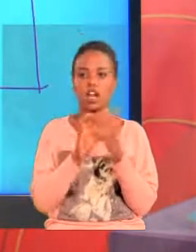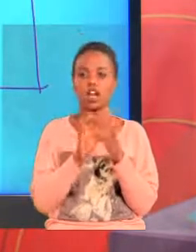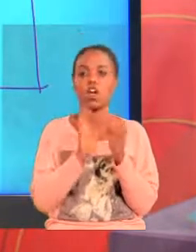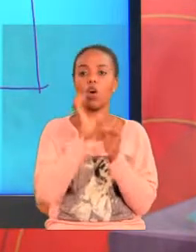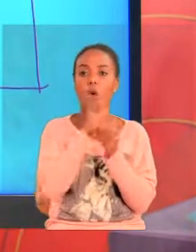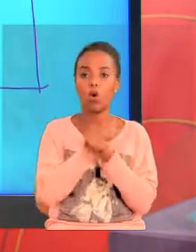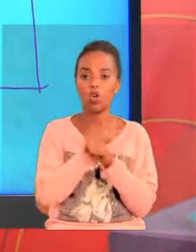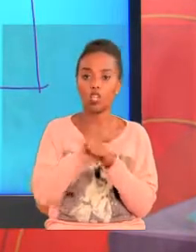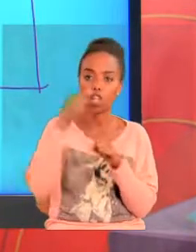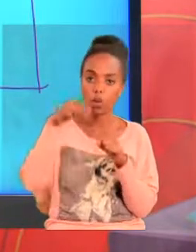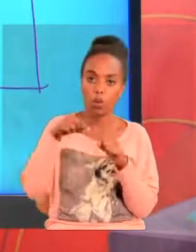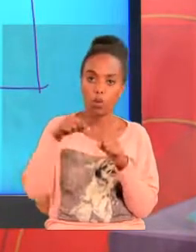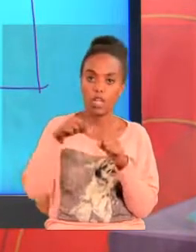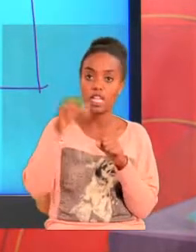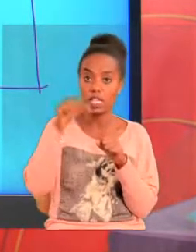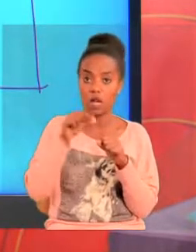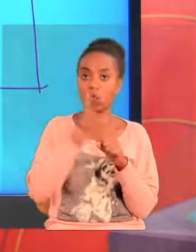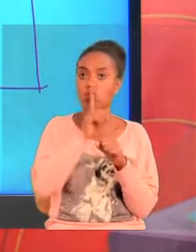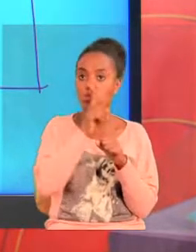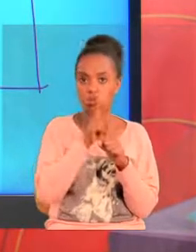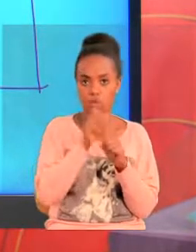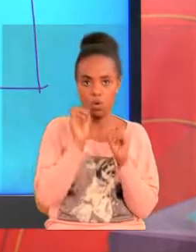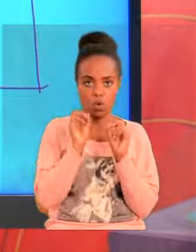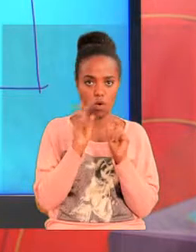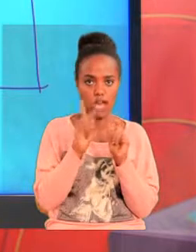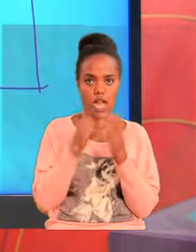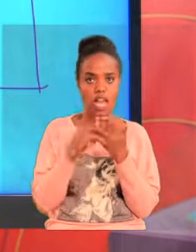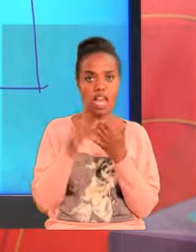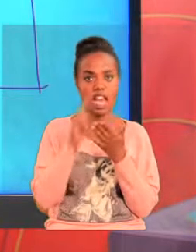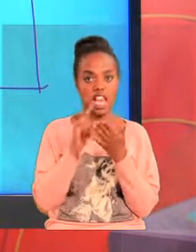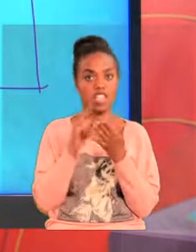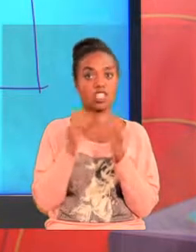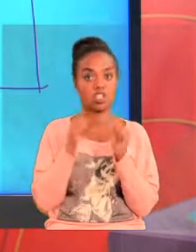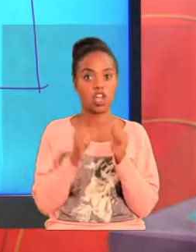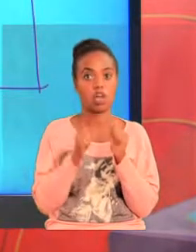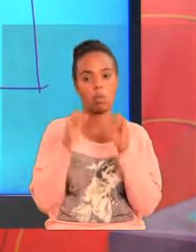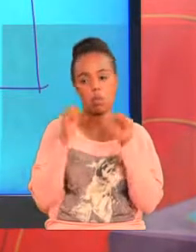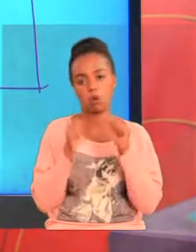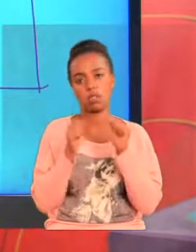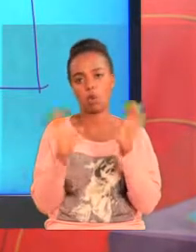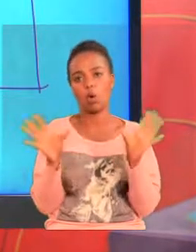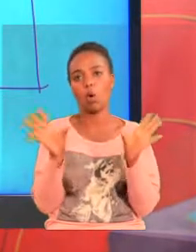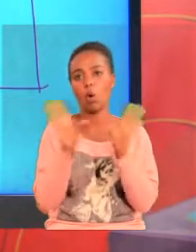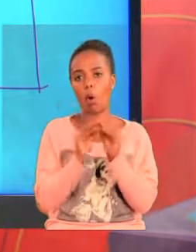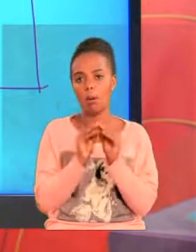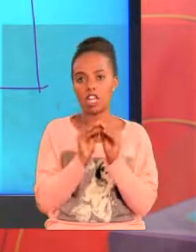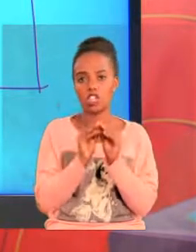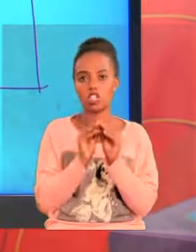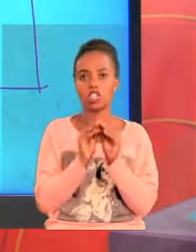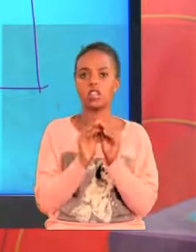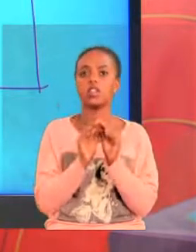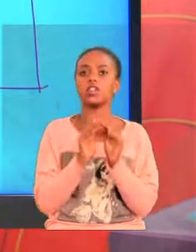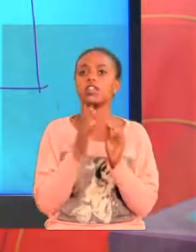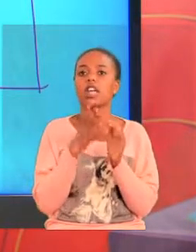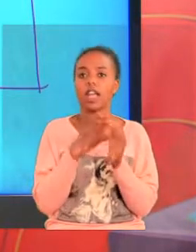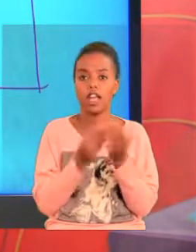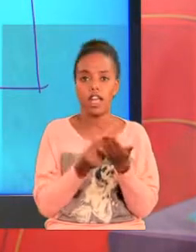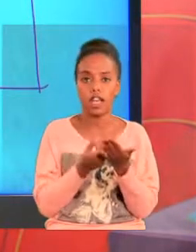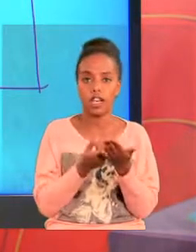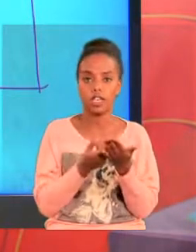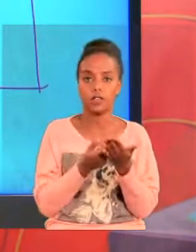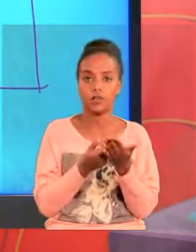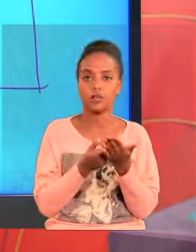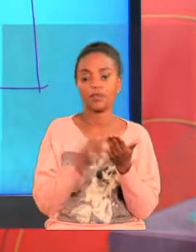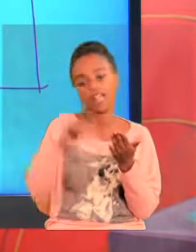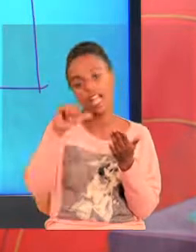Q. The conclusion Q is true. Okay, let's check all possible combinations. Here, is